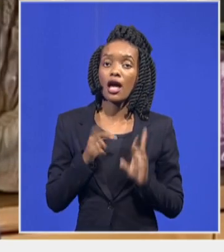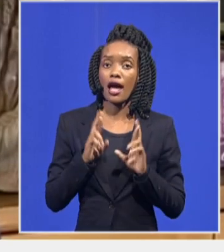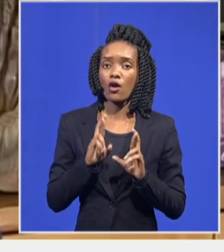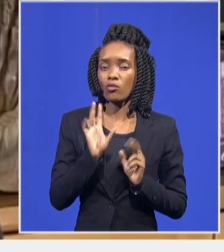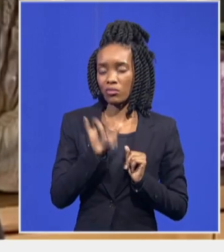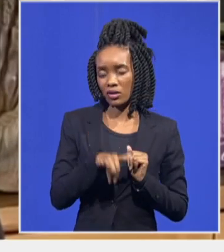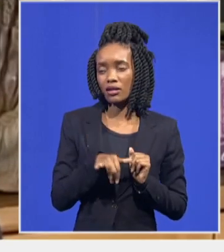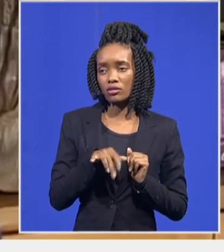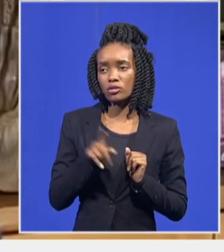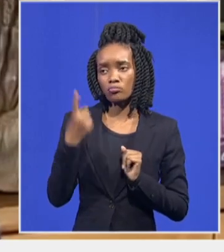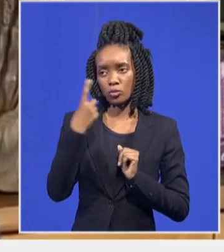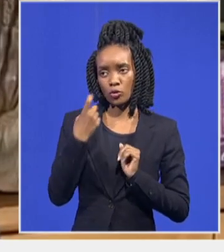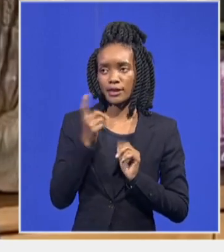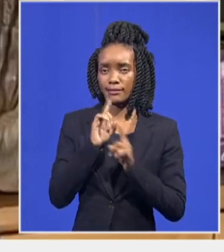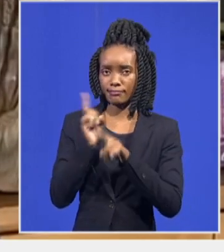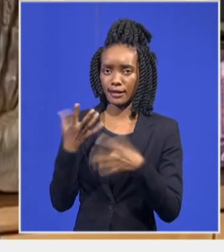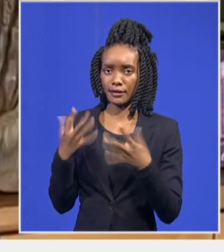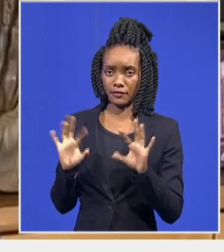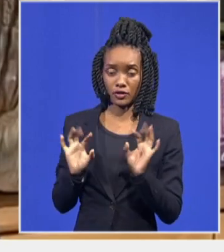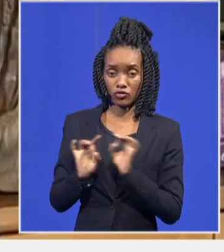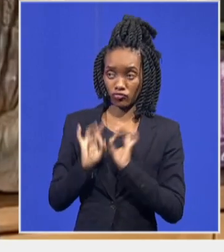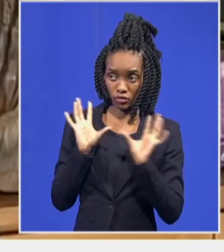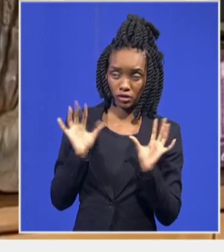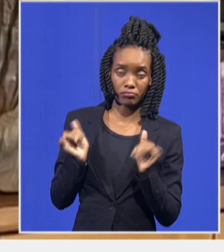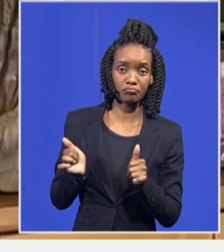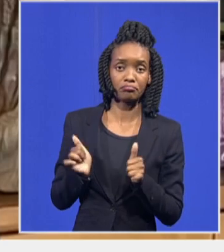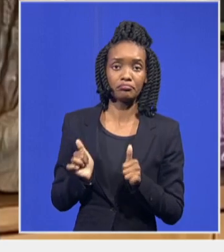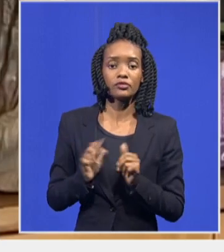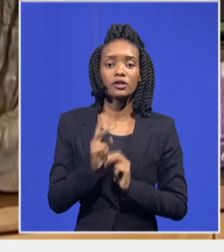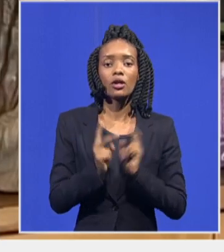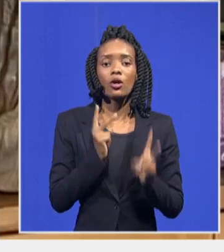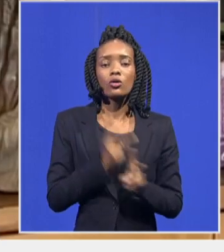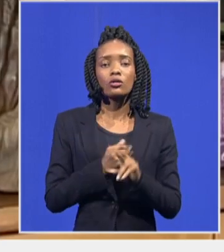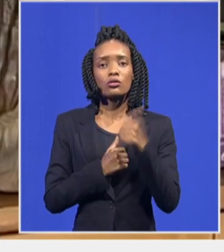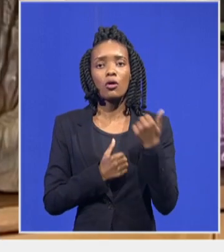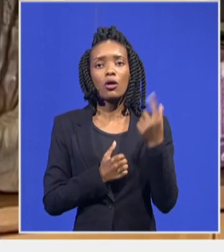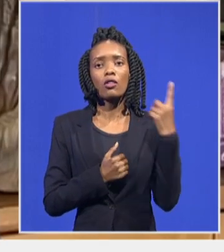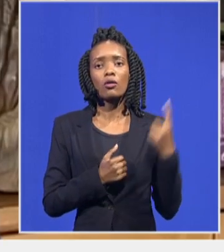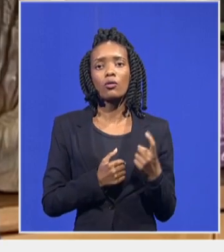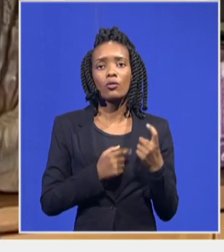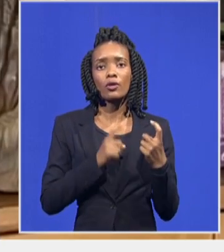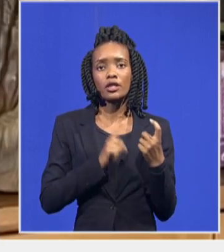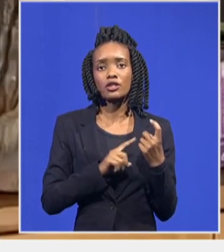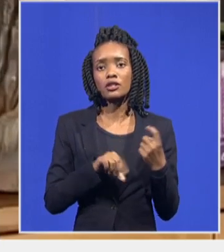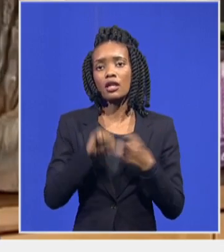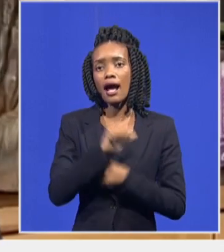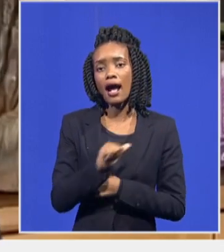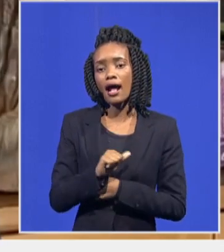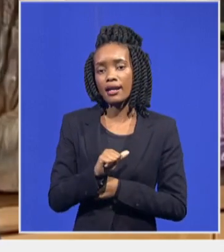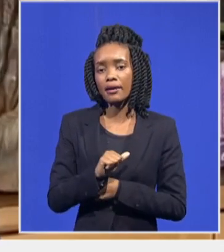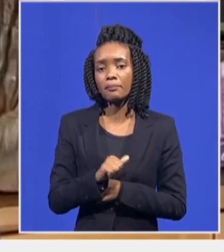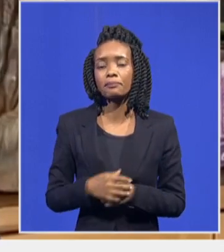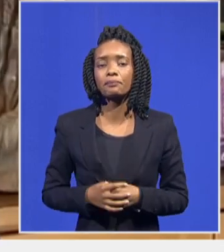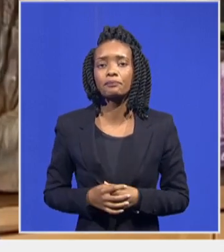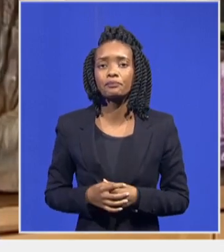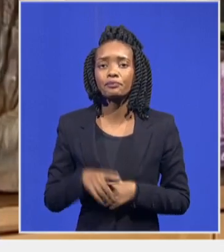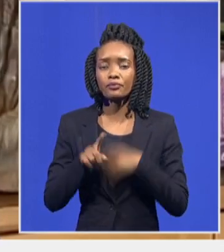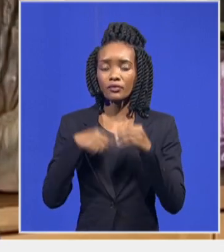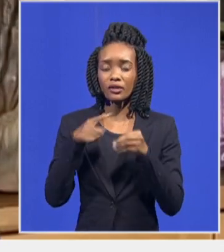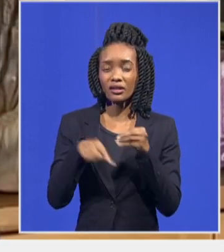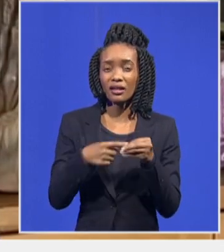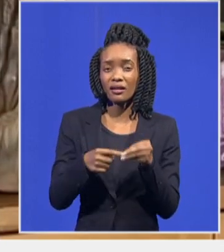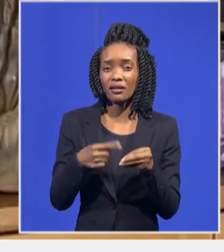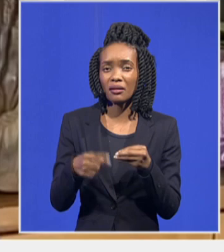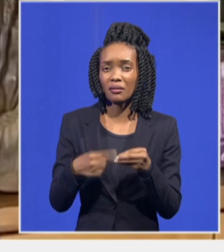that question. There is also another question from Alia Kaji with respect to integration into